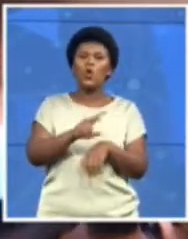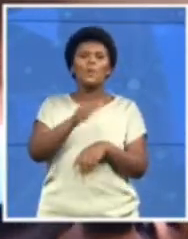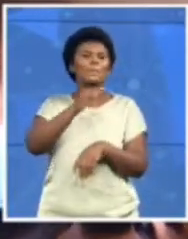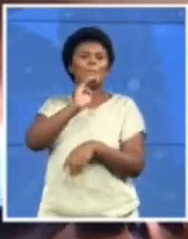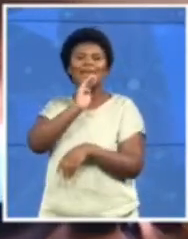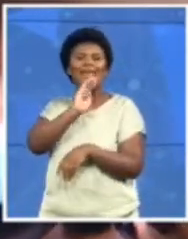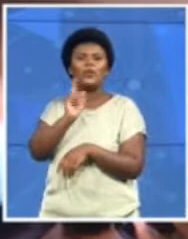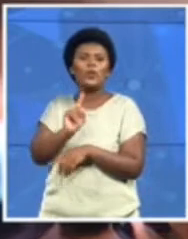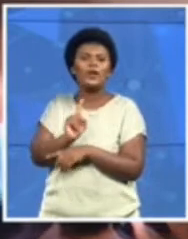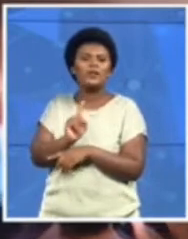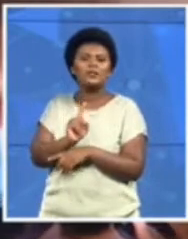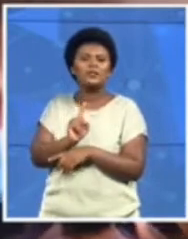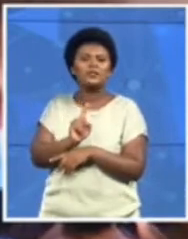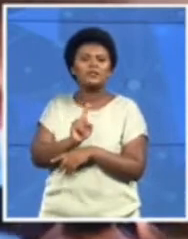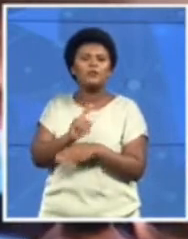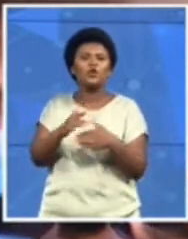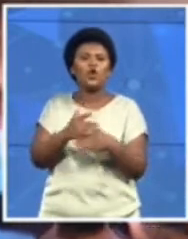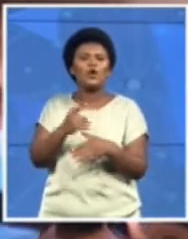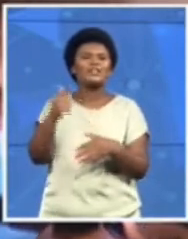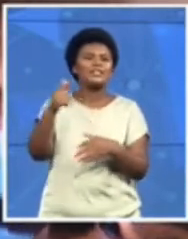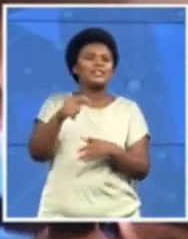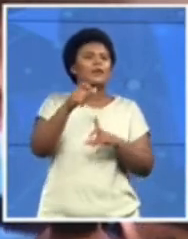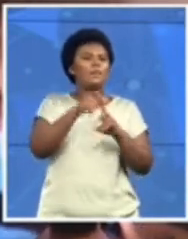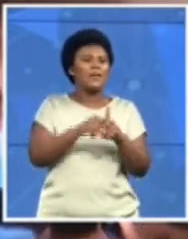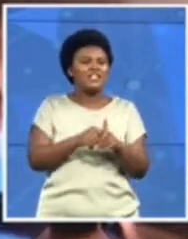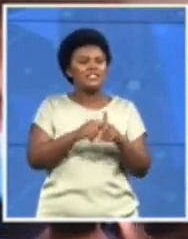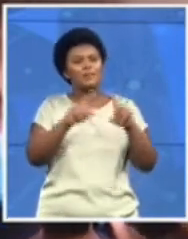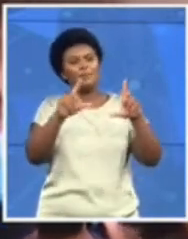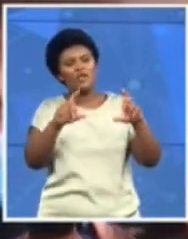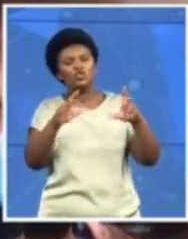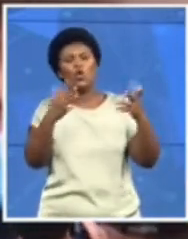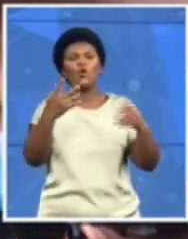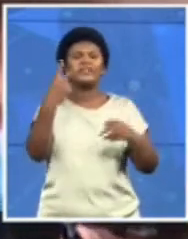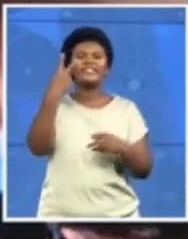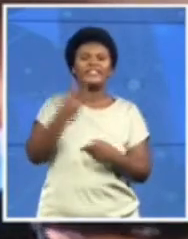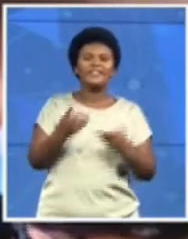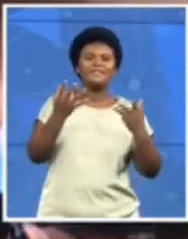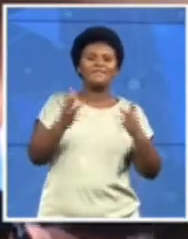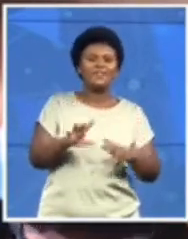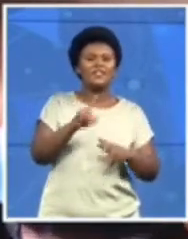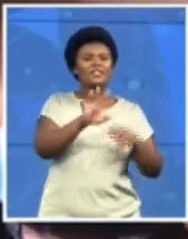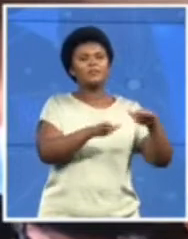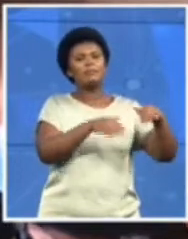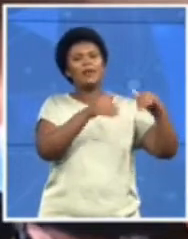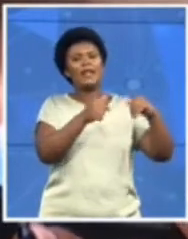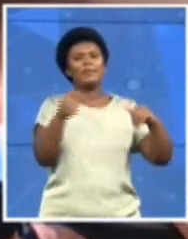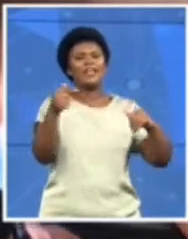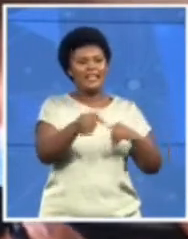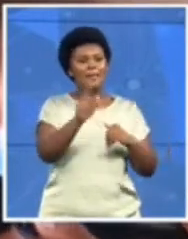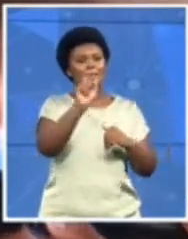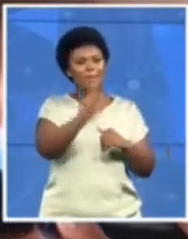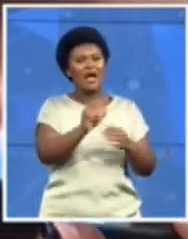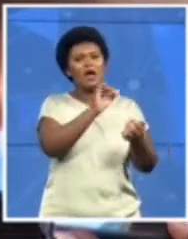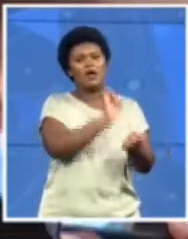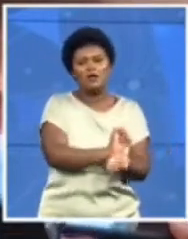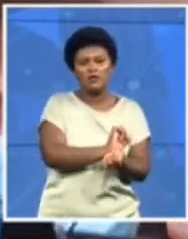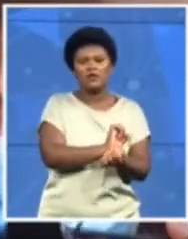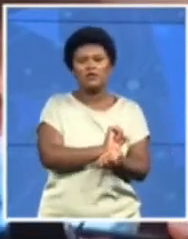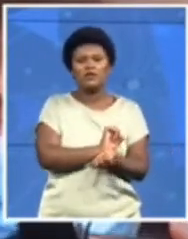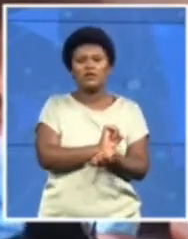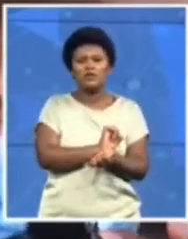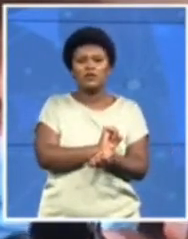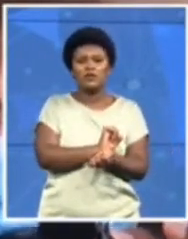his pictures or he was seen in Parliament and therefore he must have been the very same person. One will have to ask, hence I say